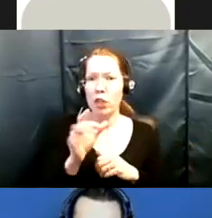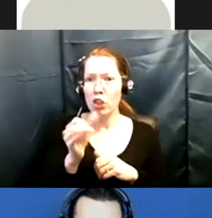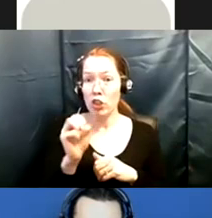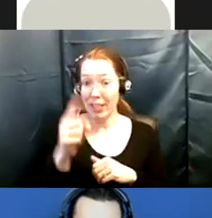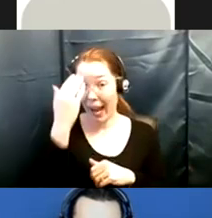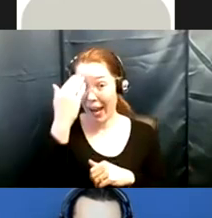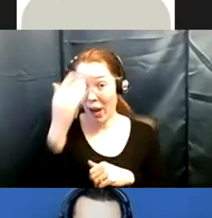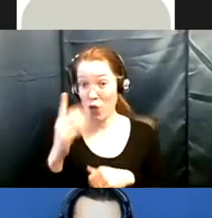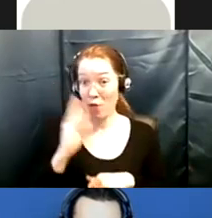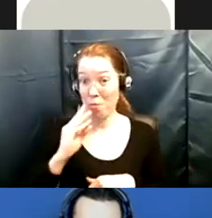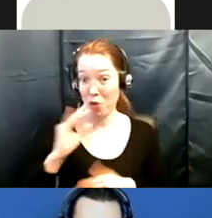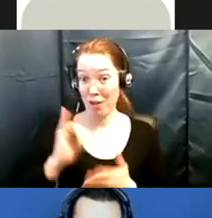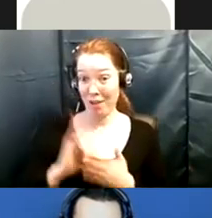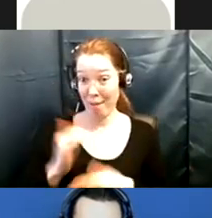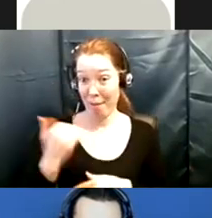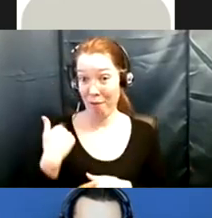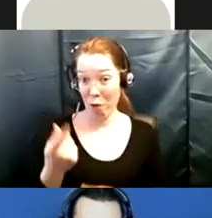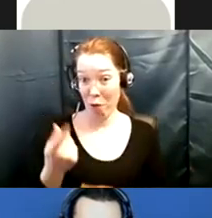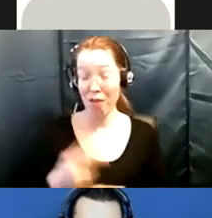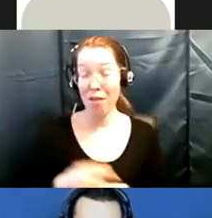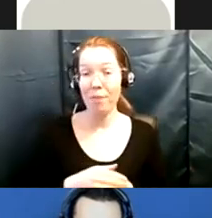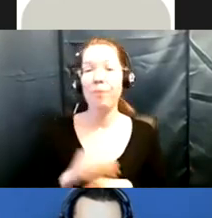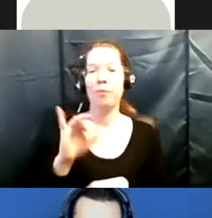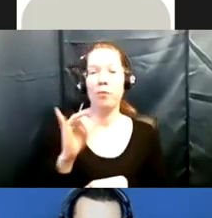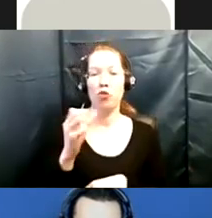position, right? Right.